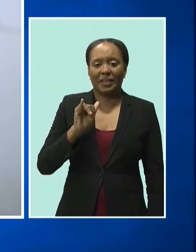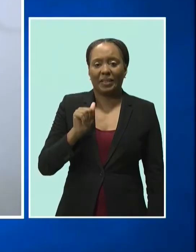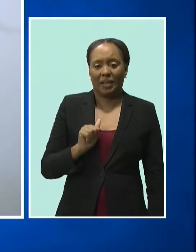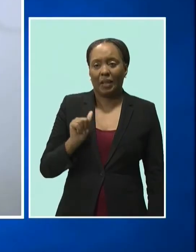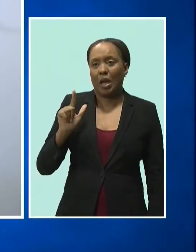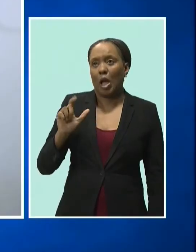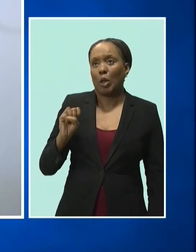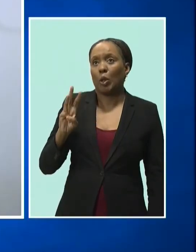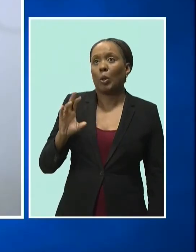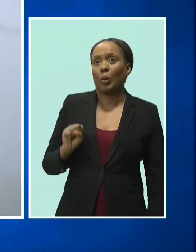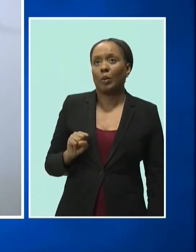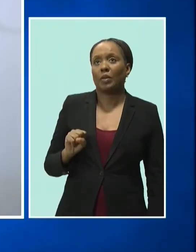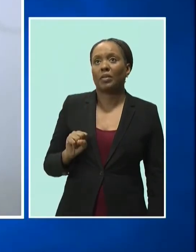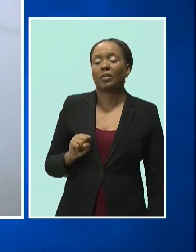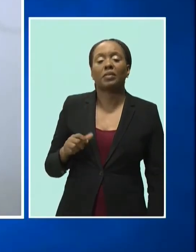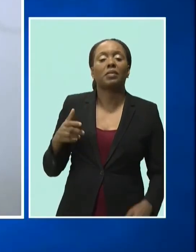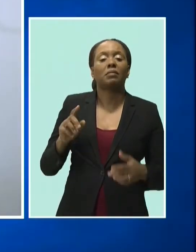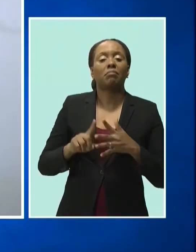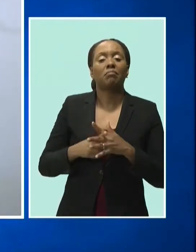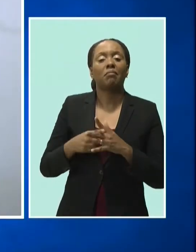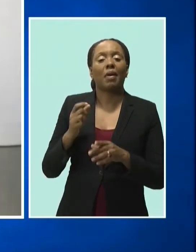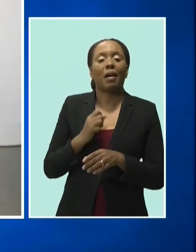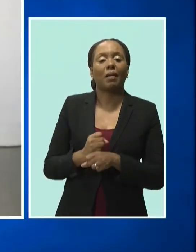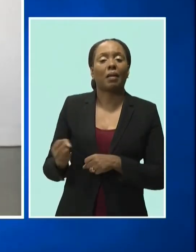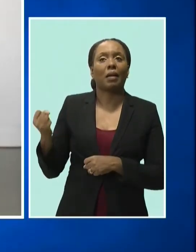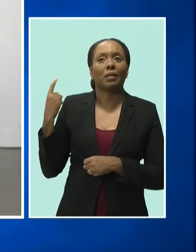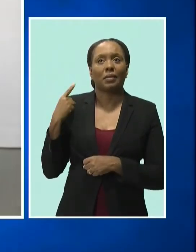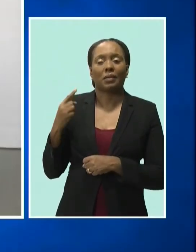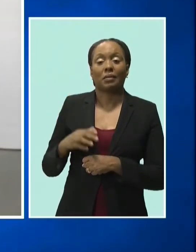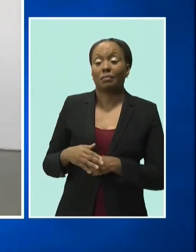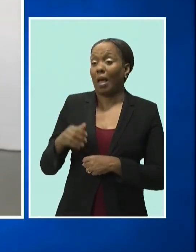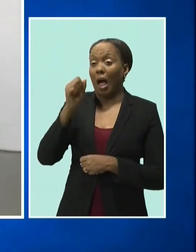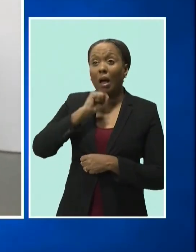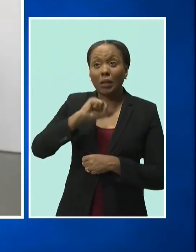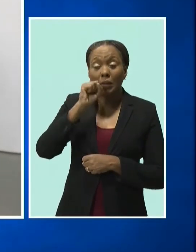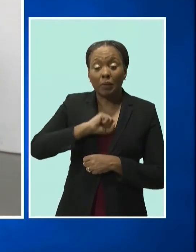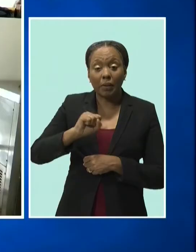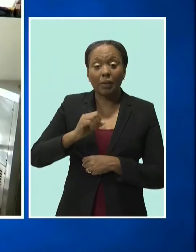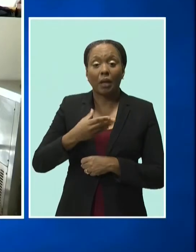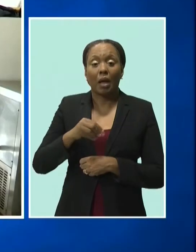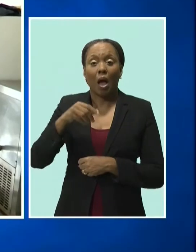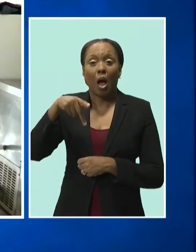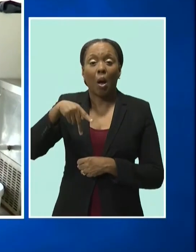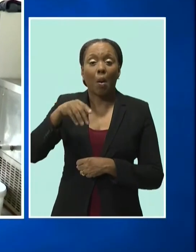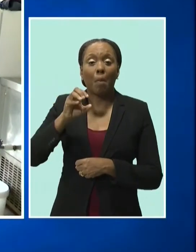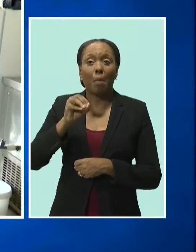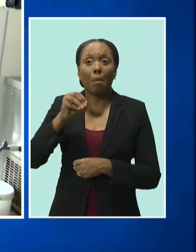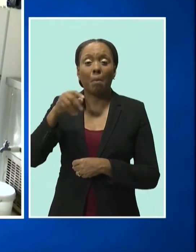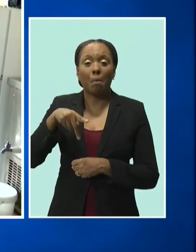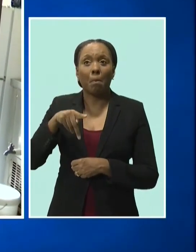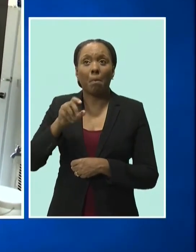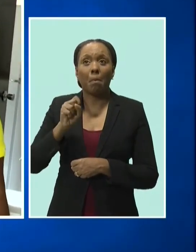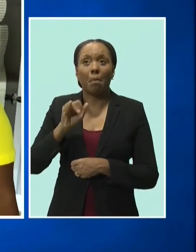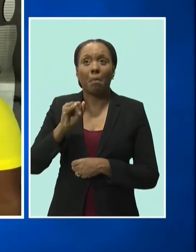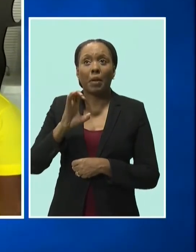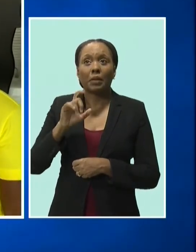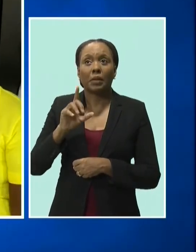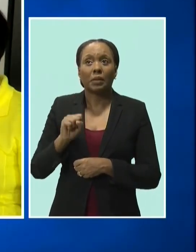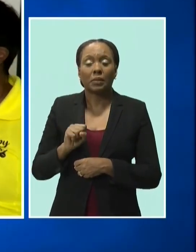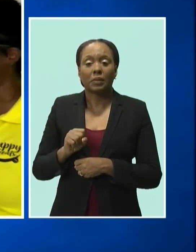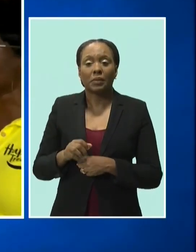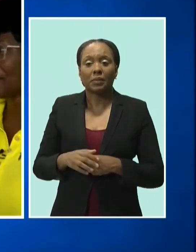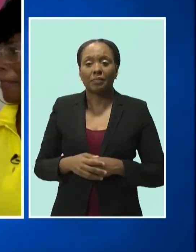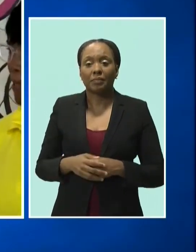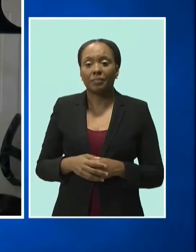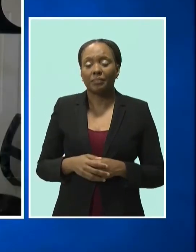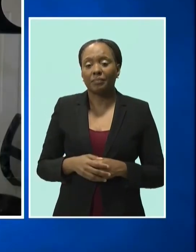market at AgroFest last year. She says her ice cream and popsicle enterprise has the potential to do well. So far, it